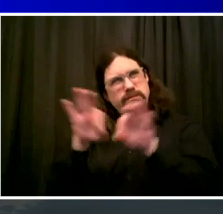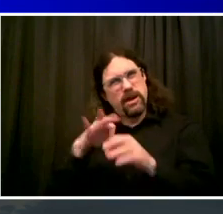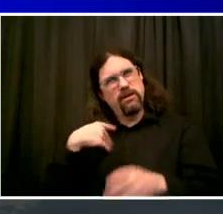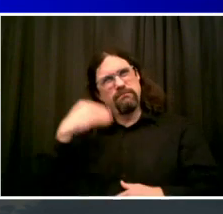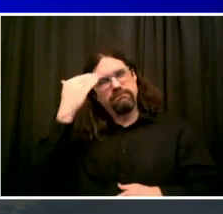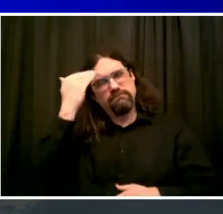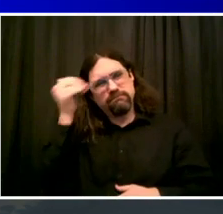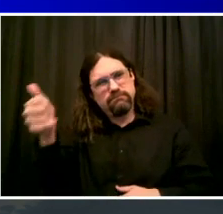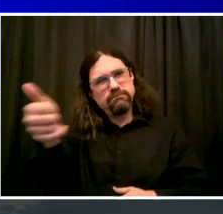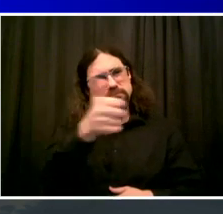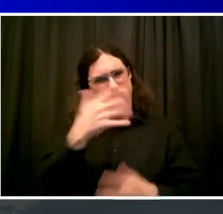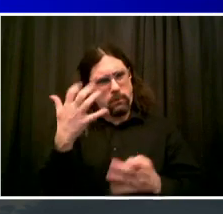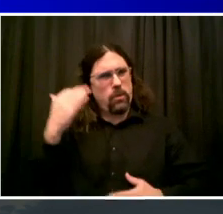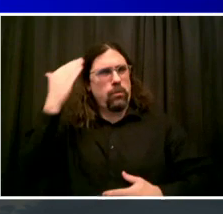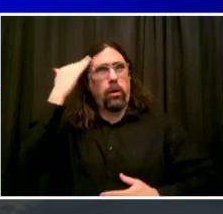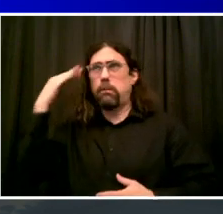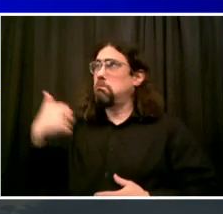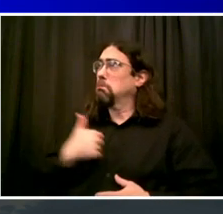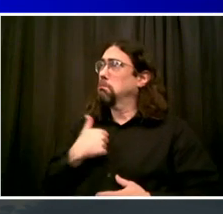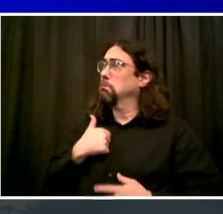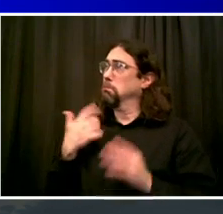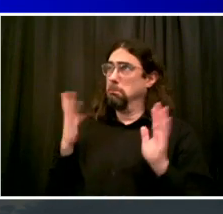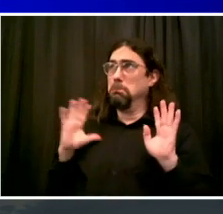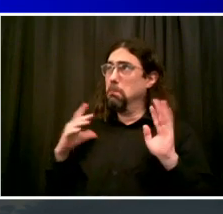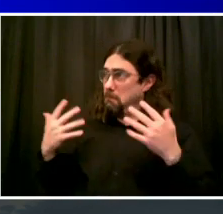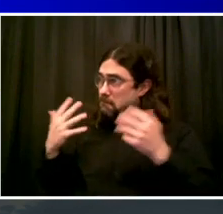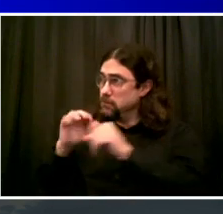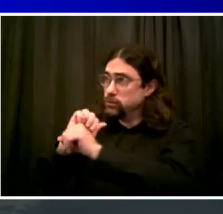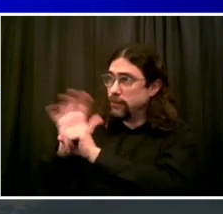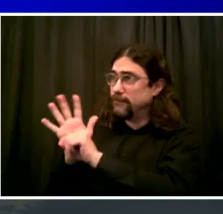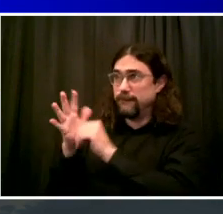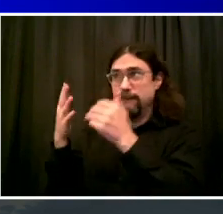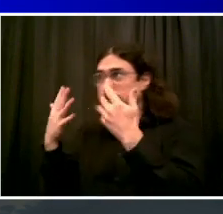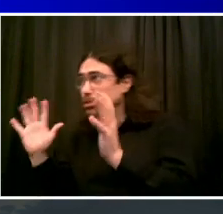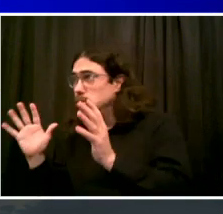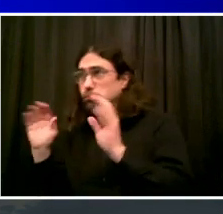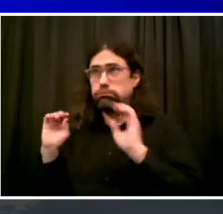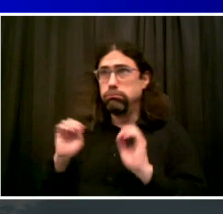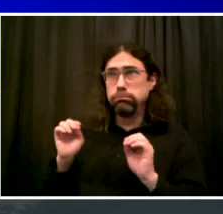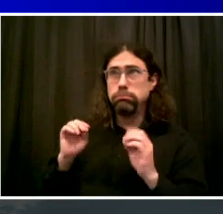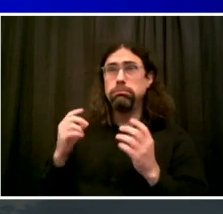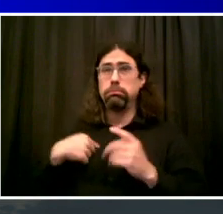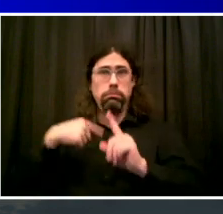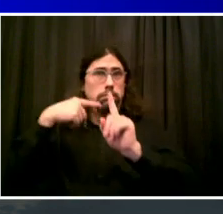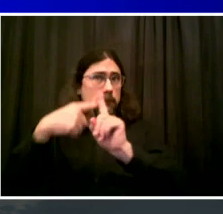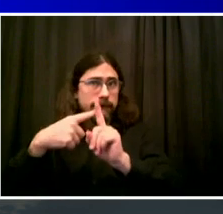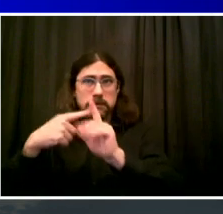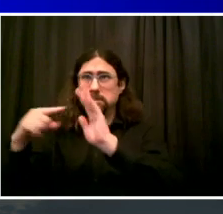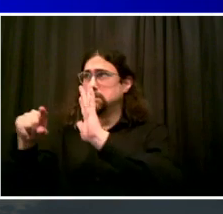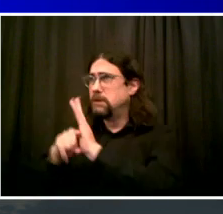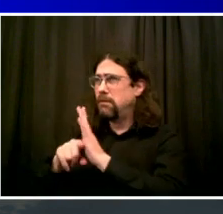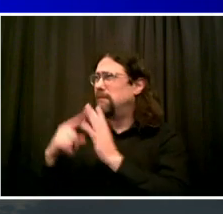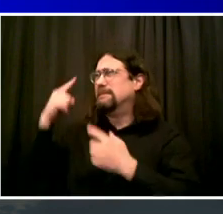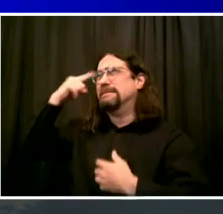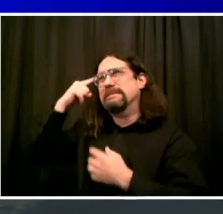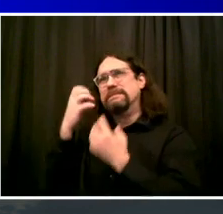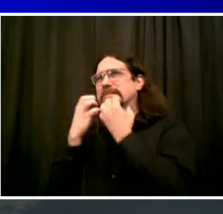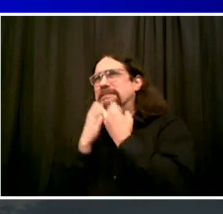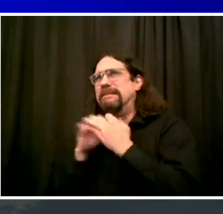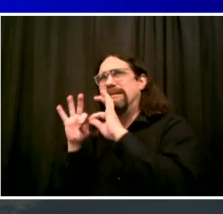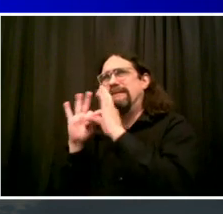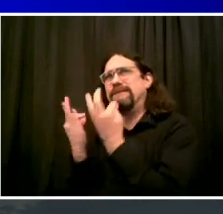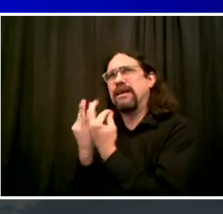situation you're in. But what we want to do for everyone is build out the tracing element of this, finding out if